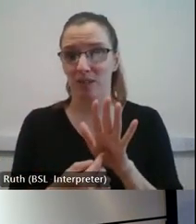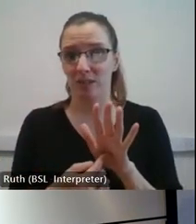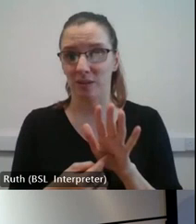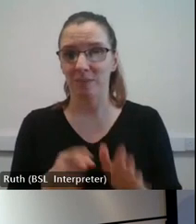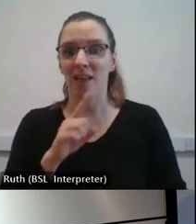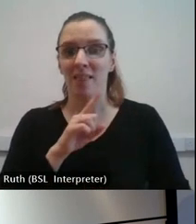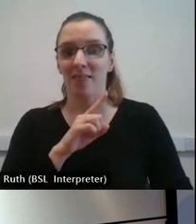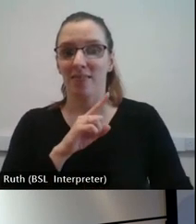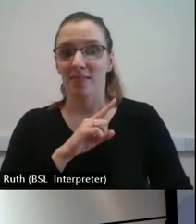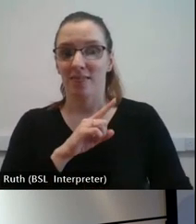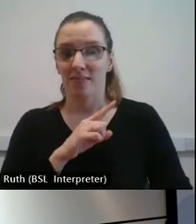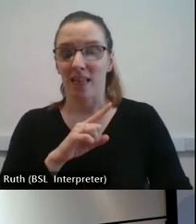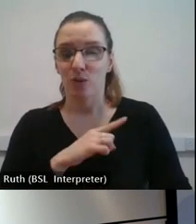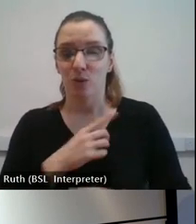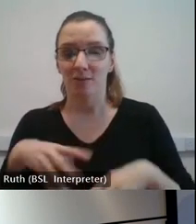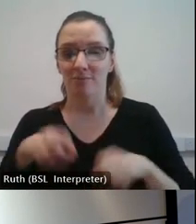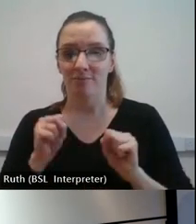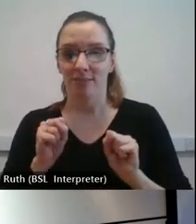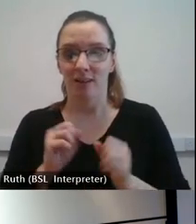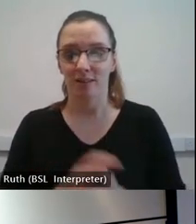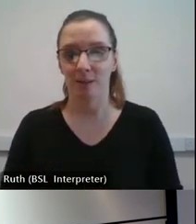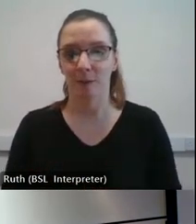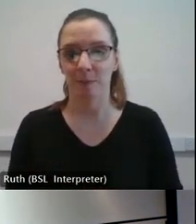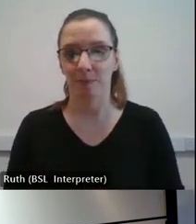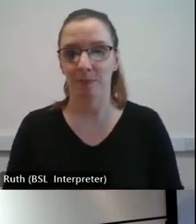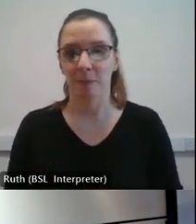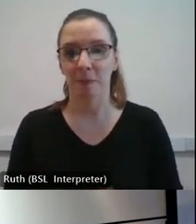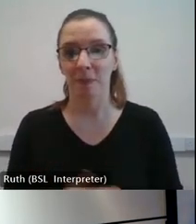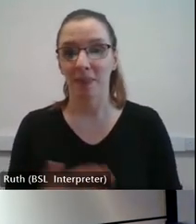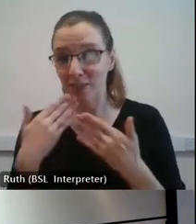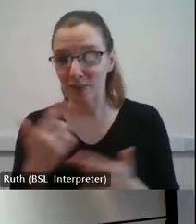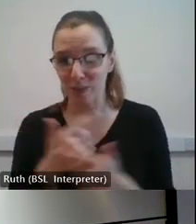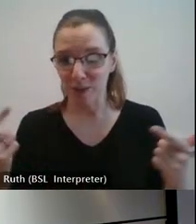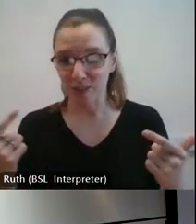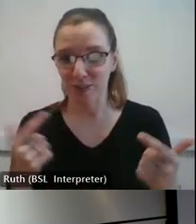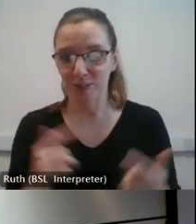start. Okay, and on that note, thank you so much, Charles.